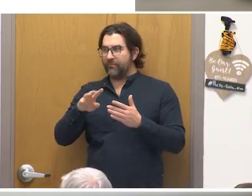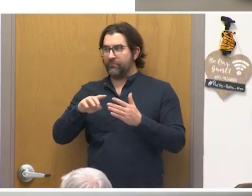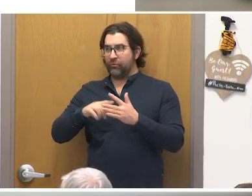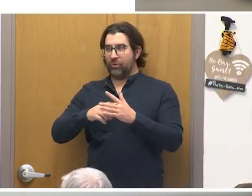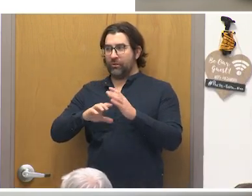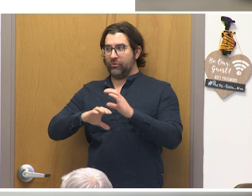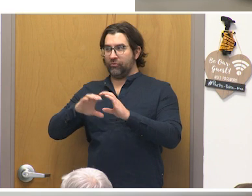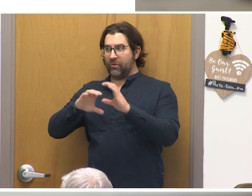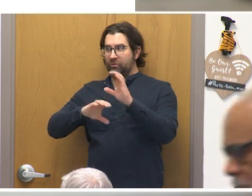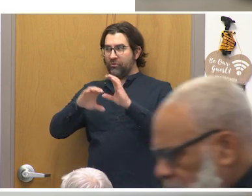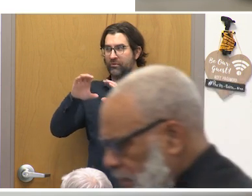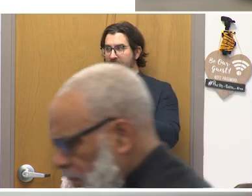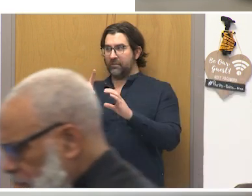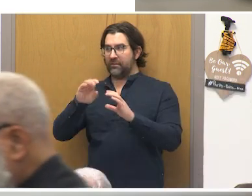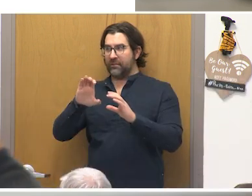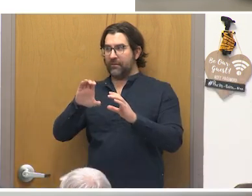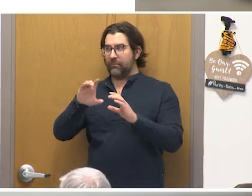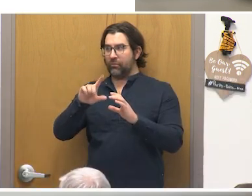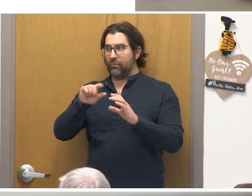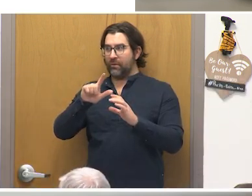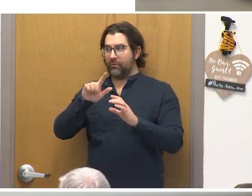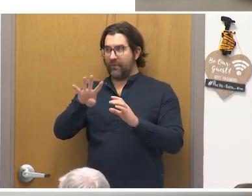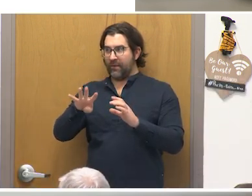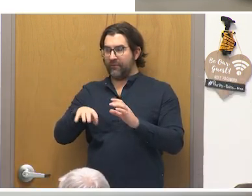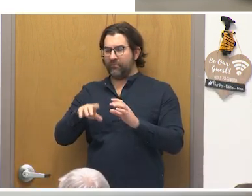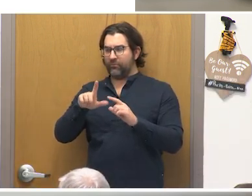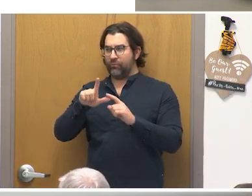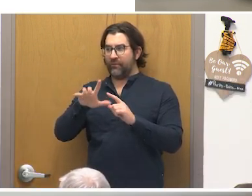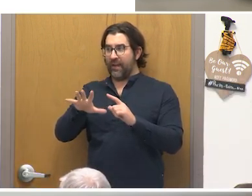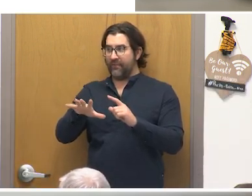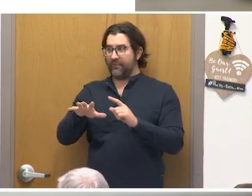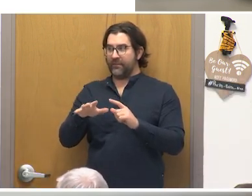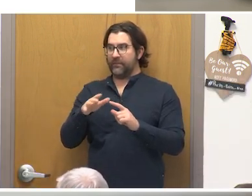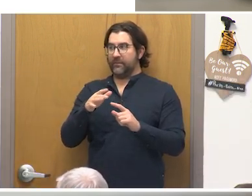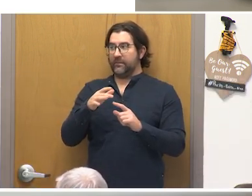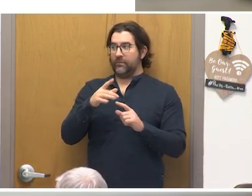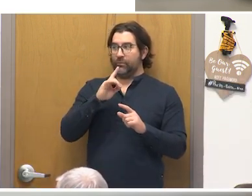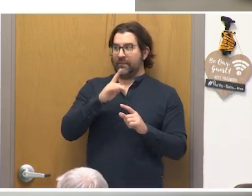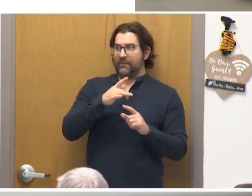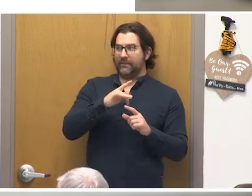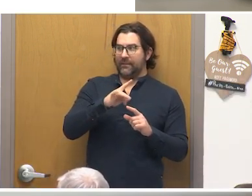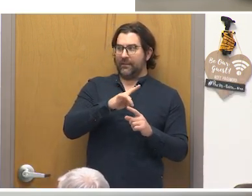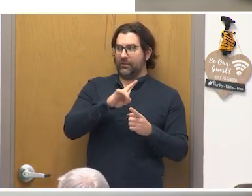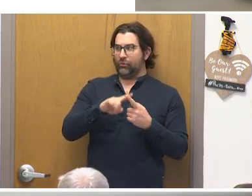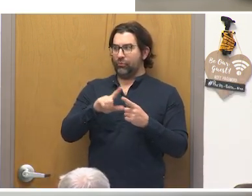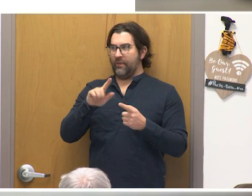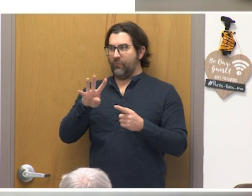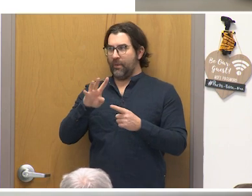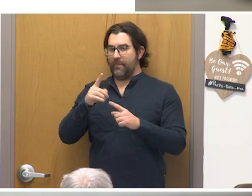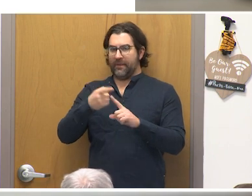begin construction in December of 2025, and it will last 18 to 24 months.